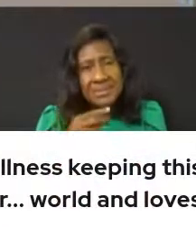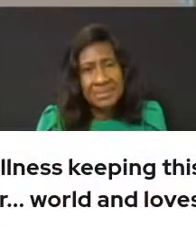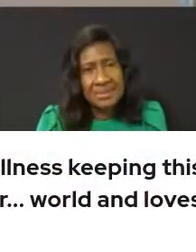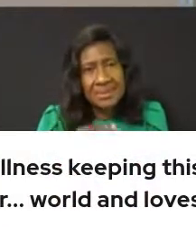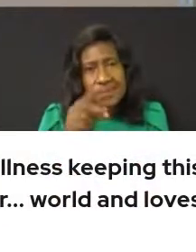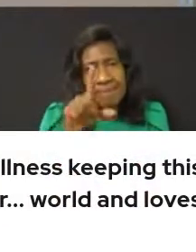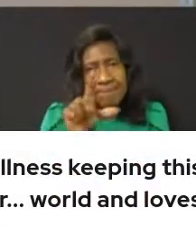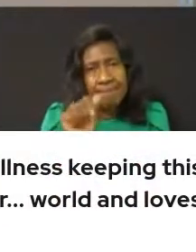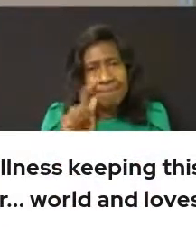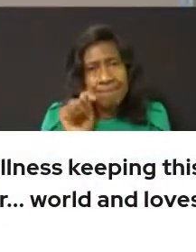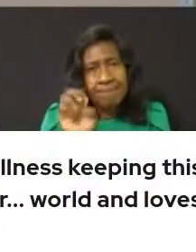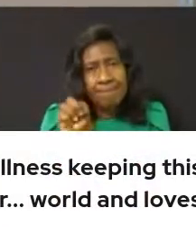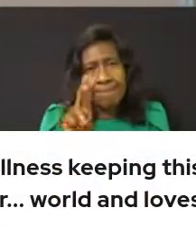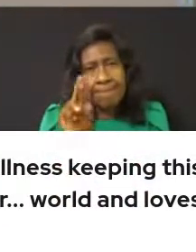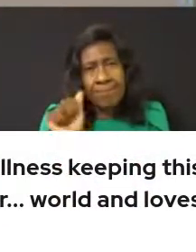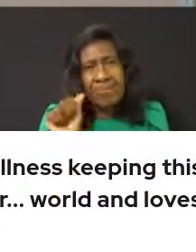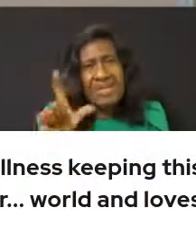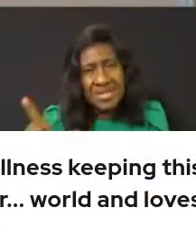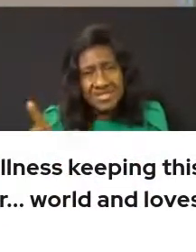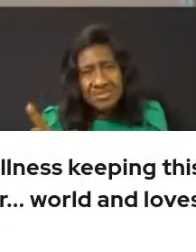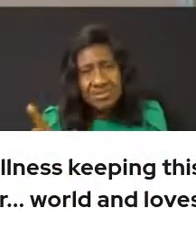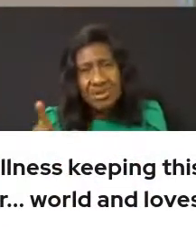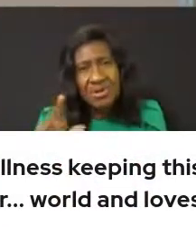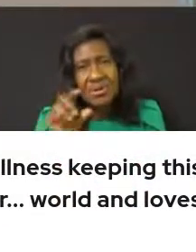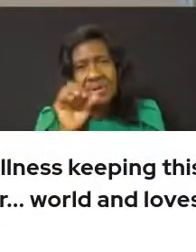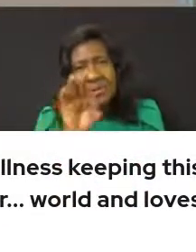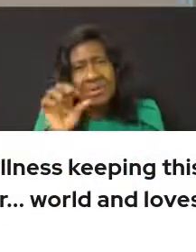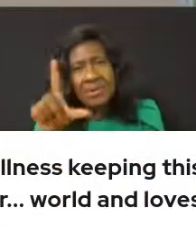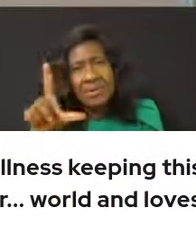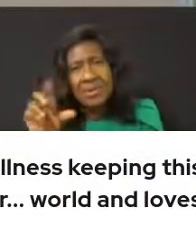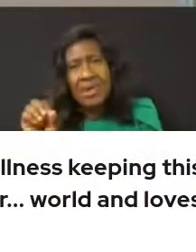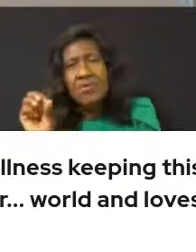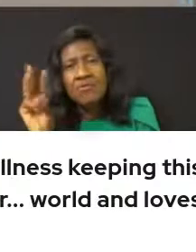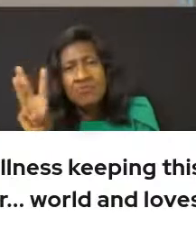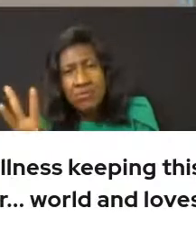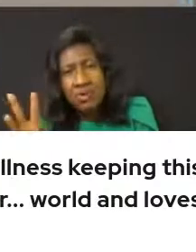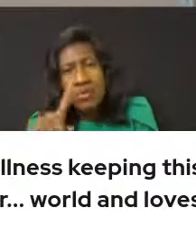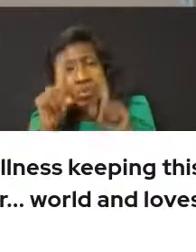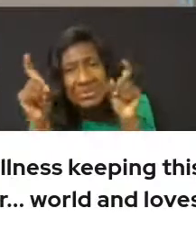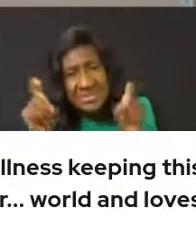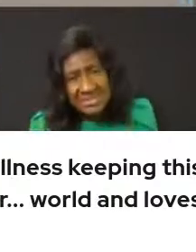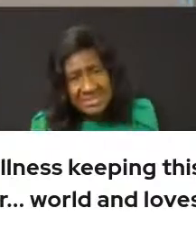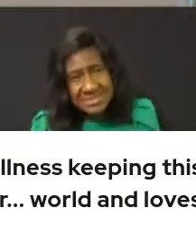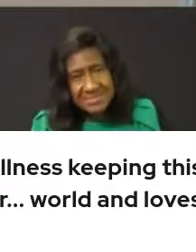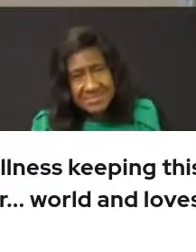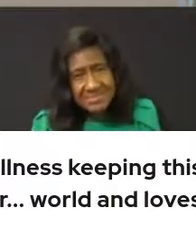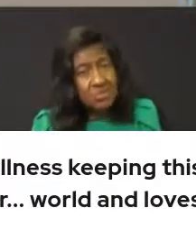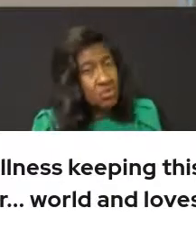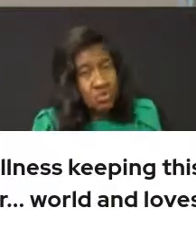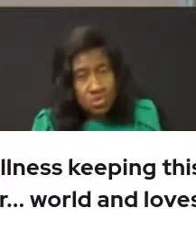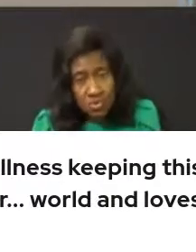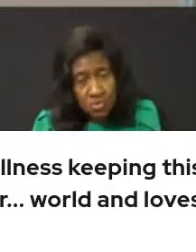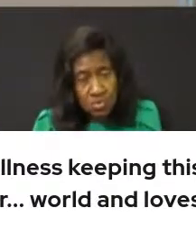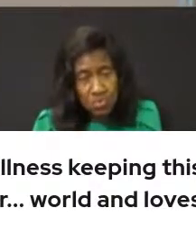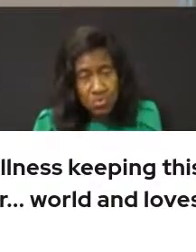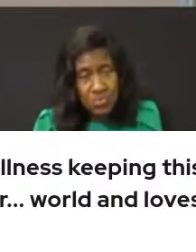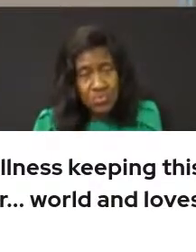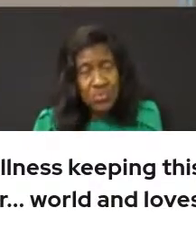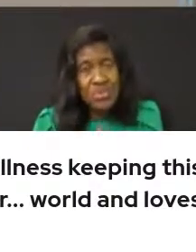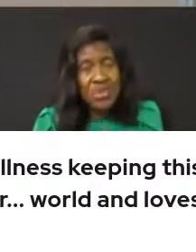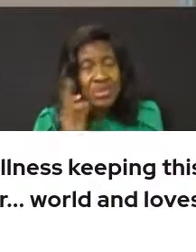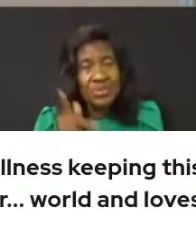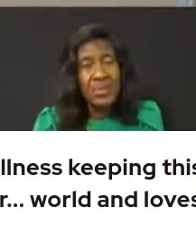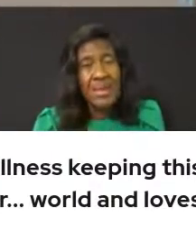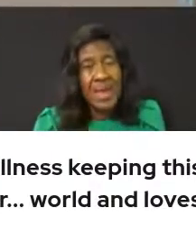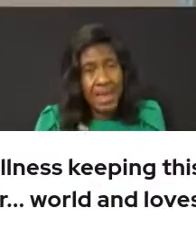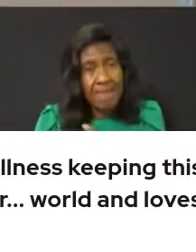rapid antigen testing, has proven to be a real game changer within the last week. Our critical preparedness and